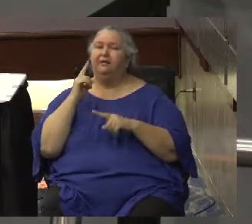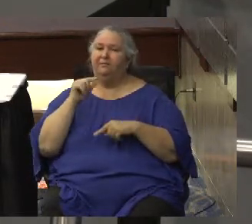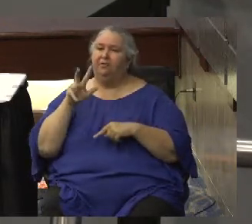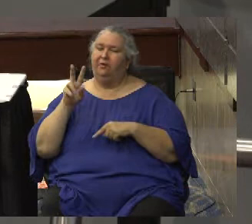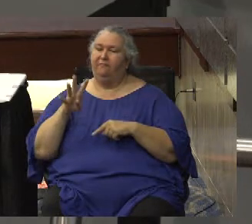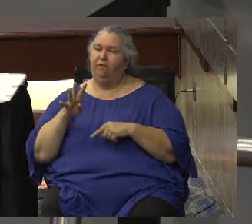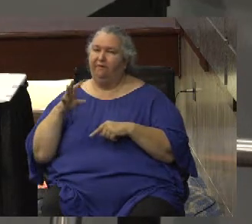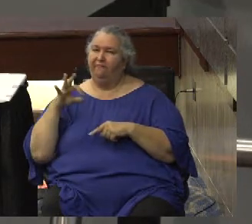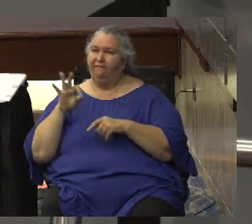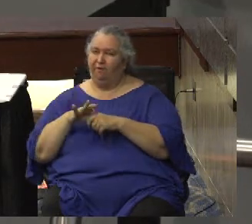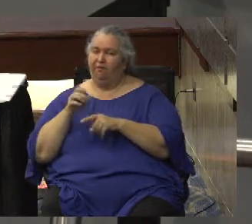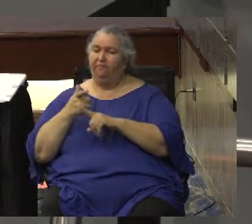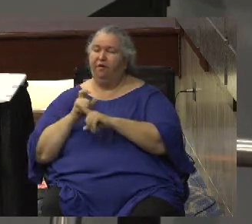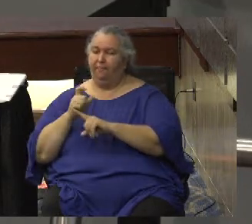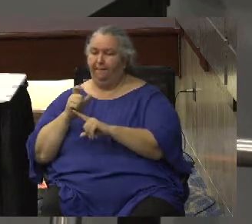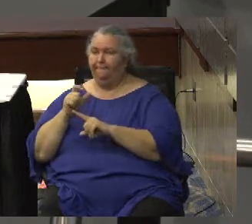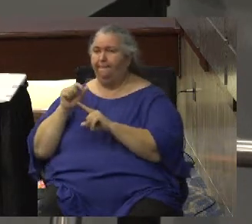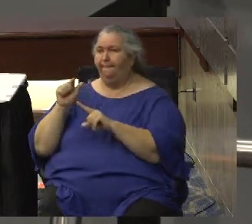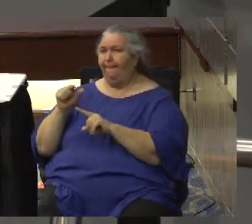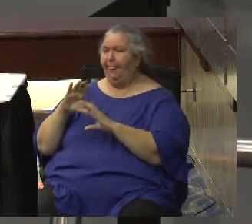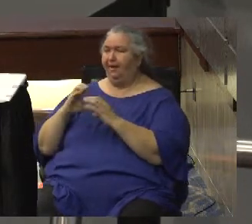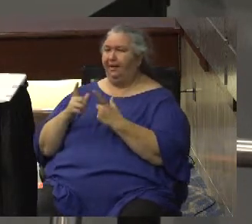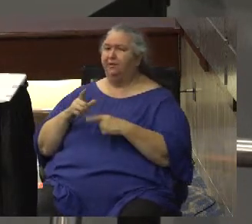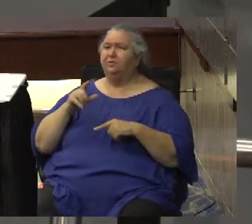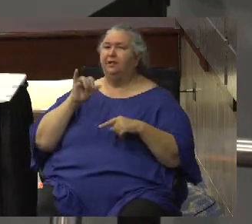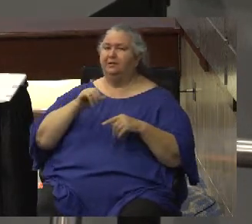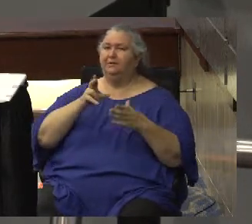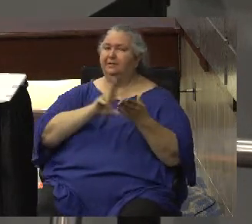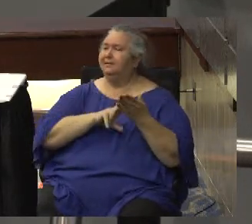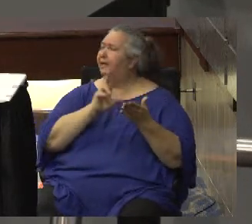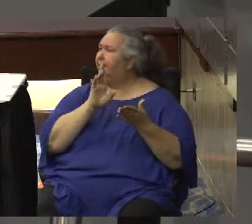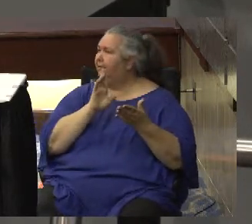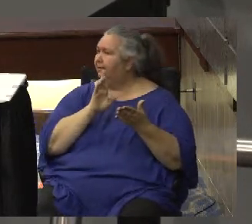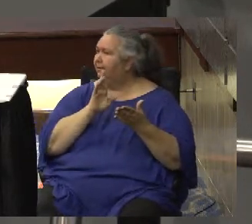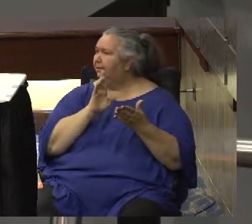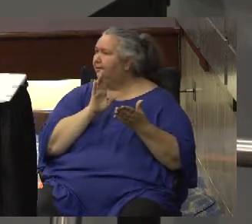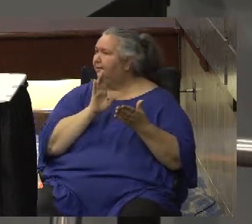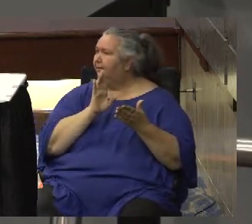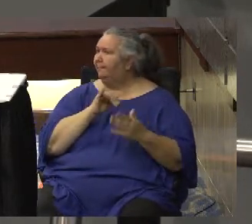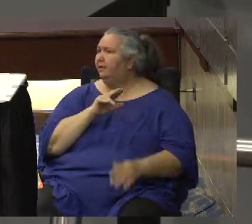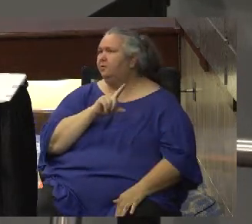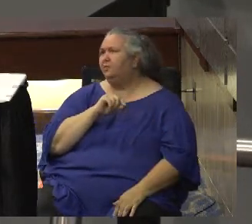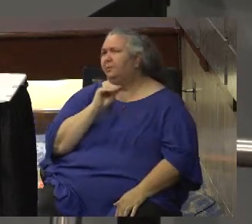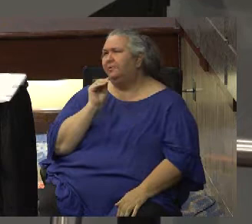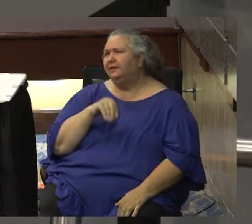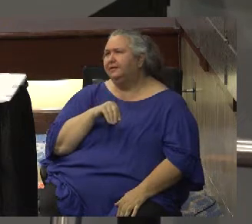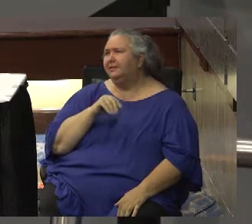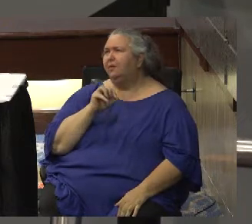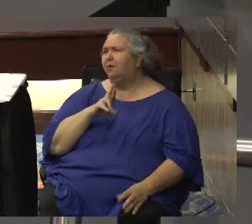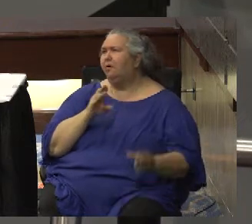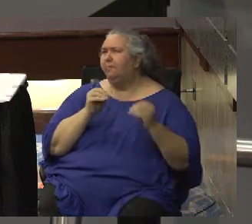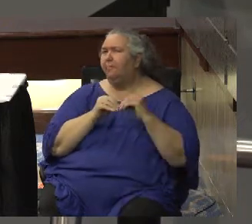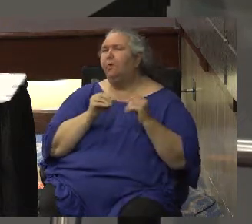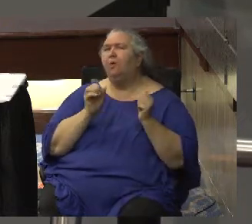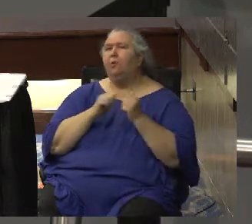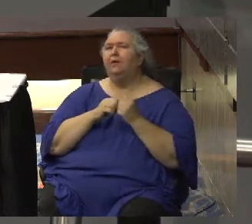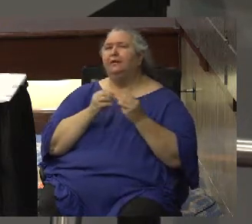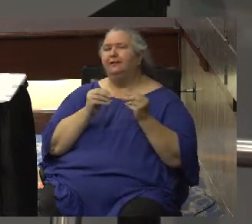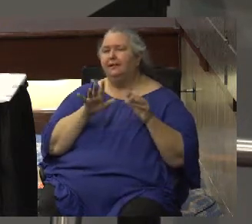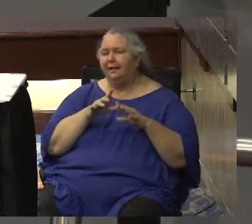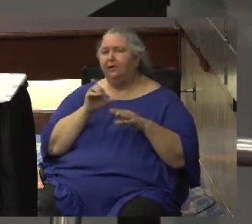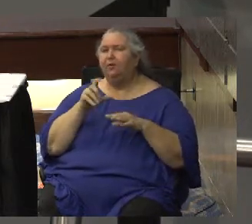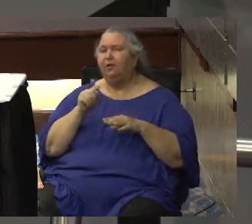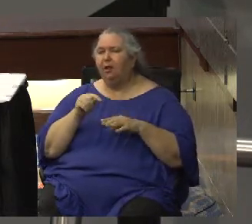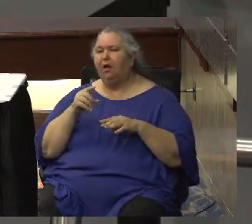of the council. A protest must be signed by the owners of 20% or more, either of the land of the lots included in the application or of the